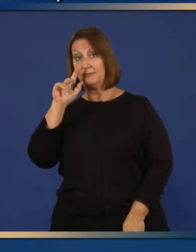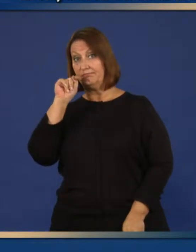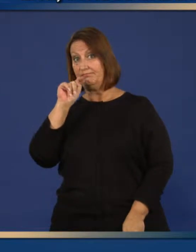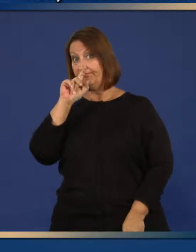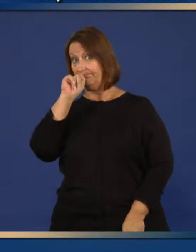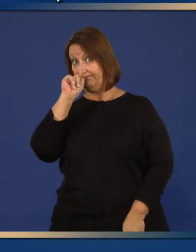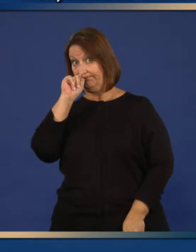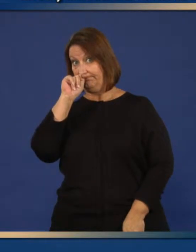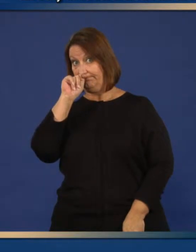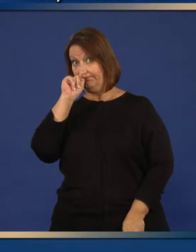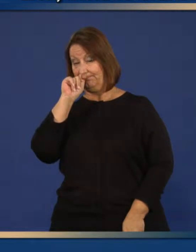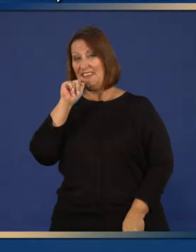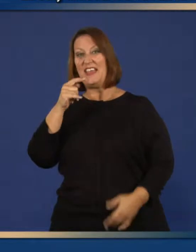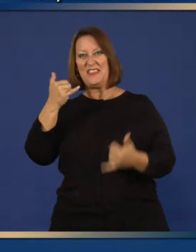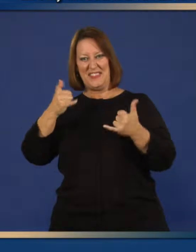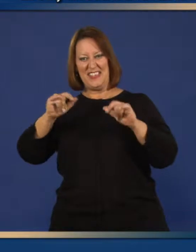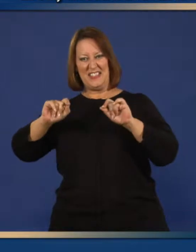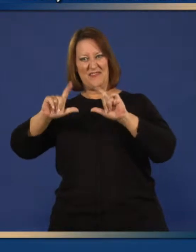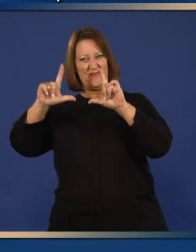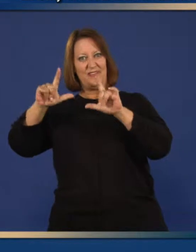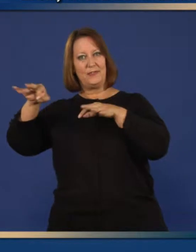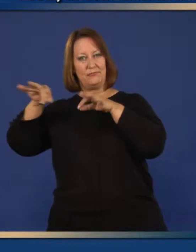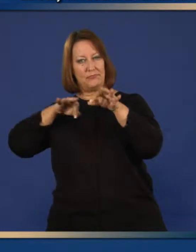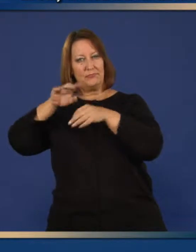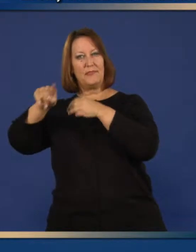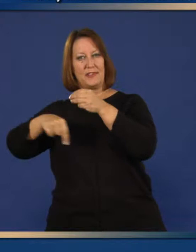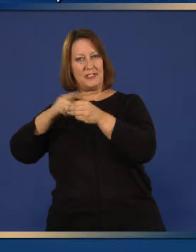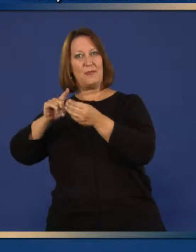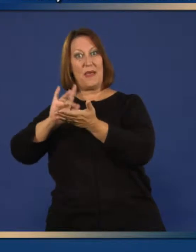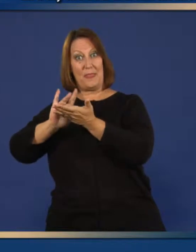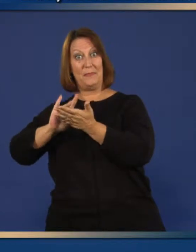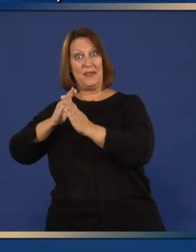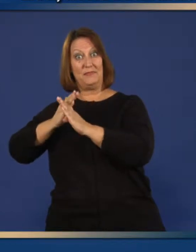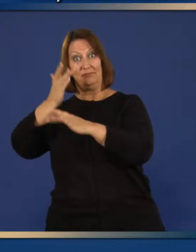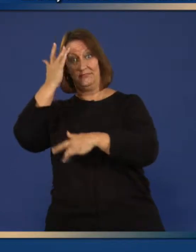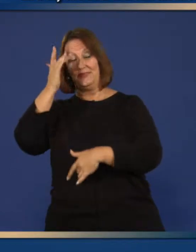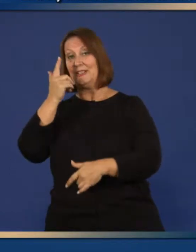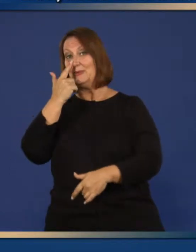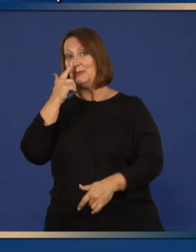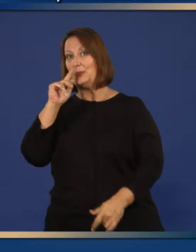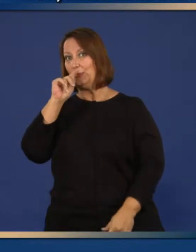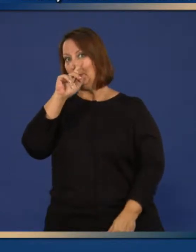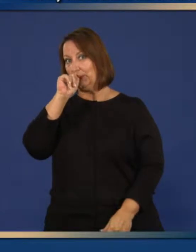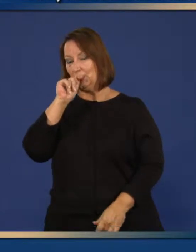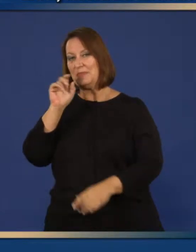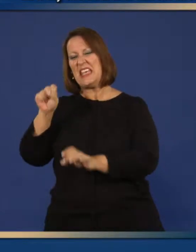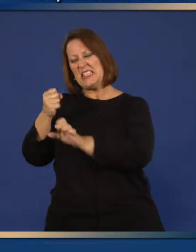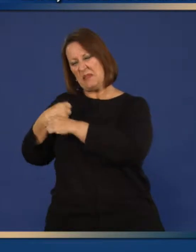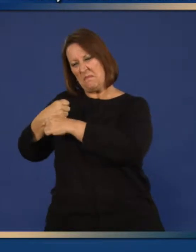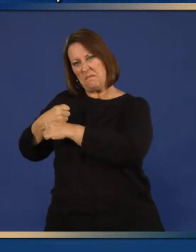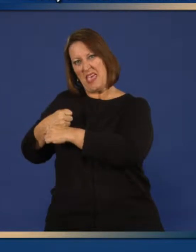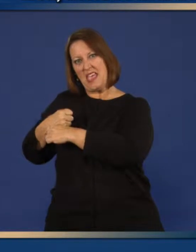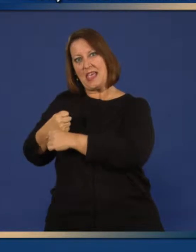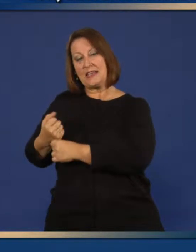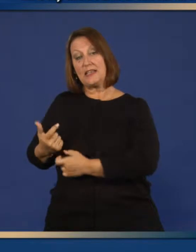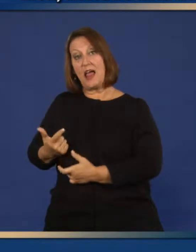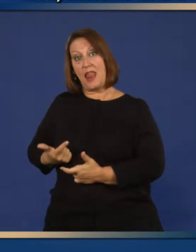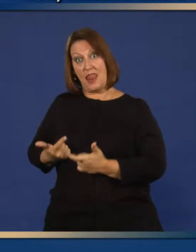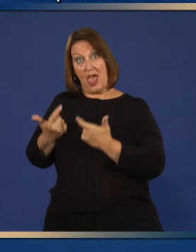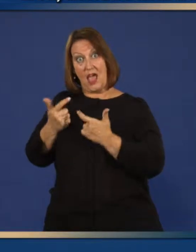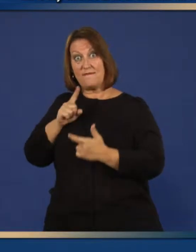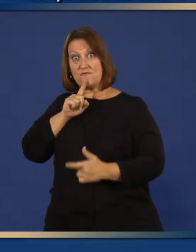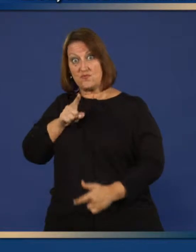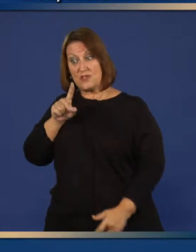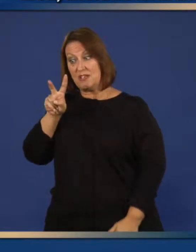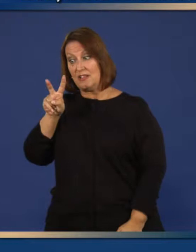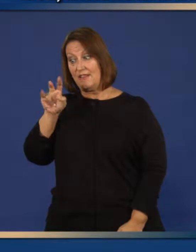influenza vaccine, or LAIV, contains live but attenuated, weakened